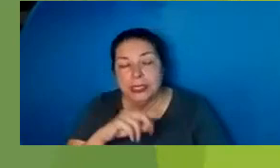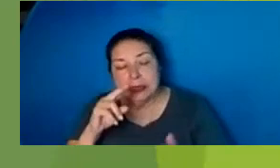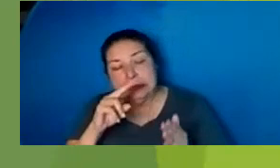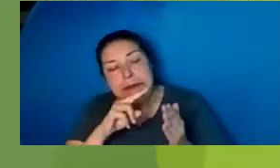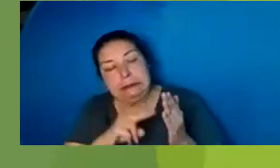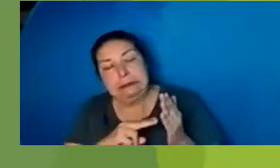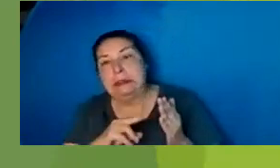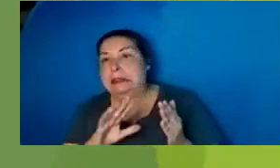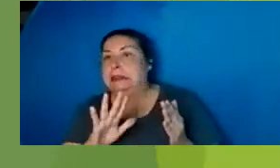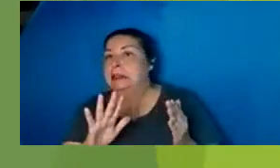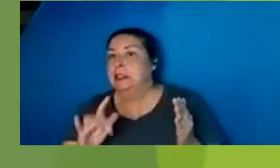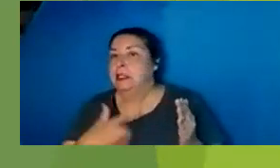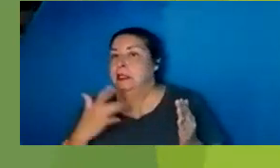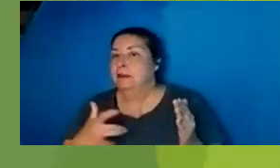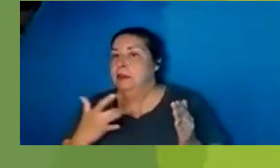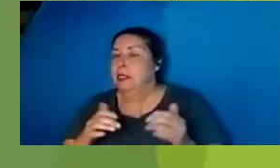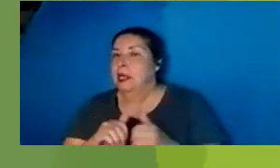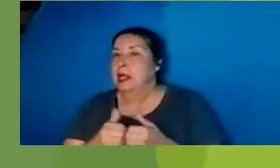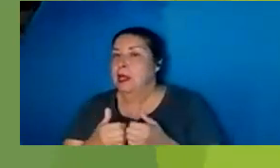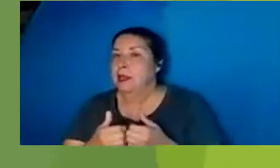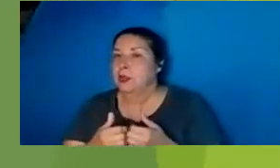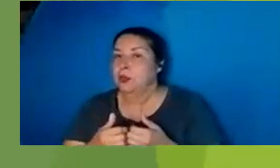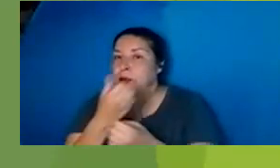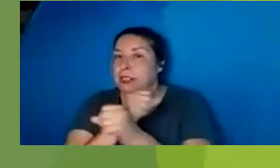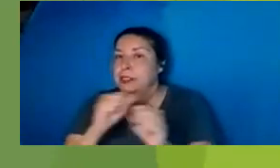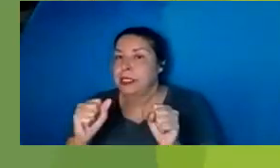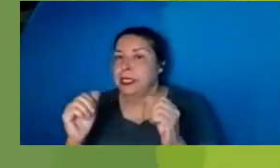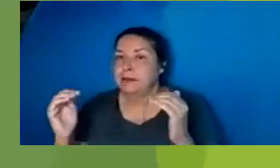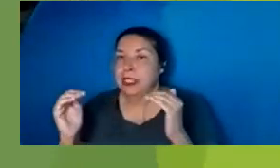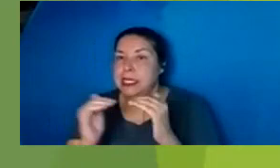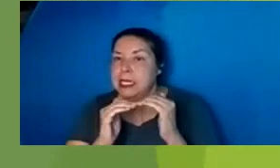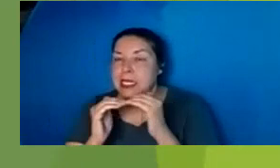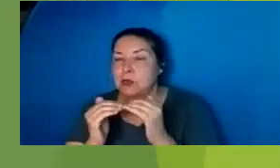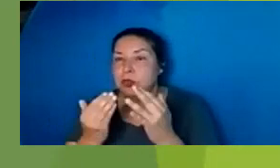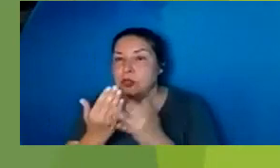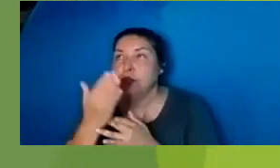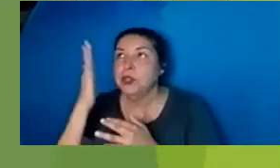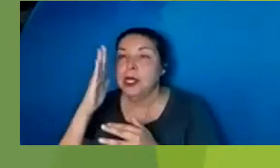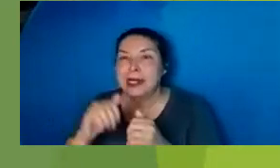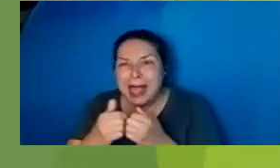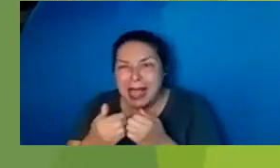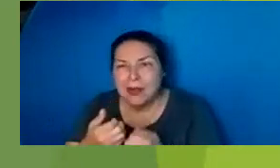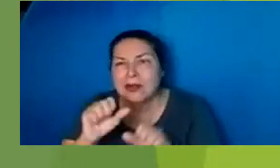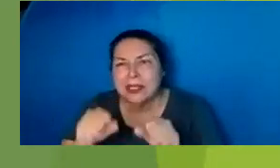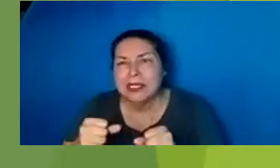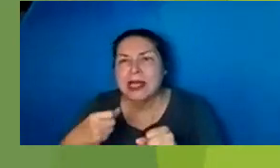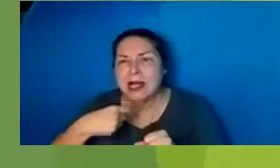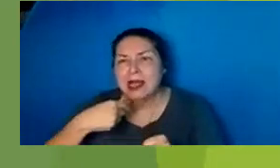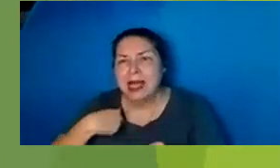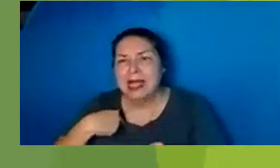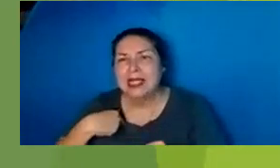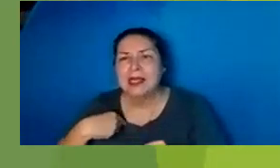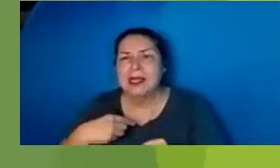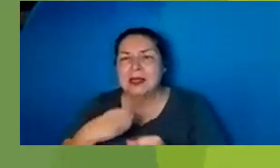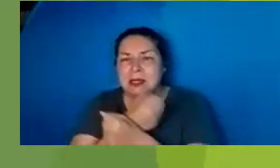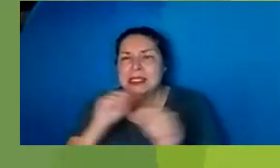feeling of how can we be justified by God? How then can I be saved? And when the law of God